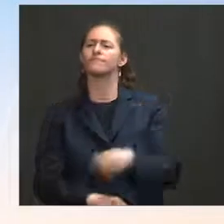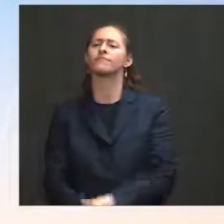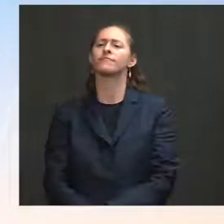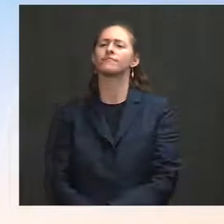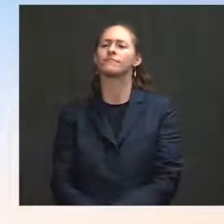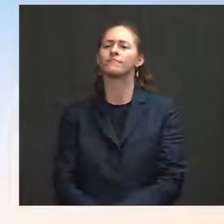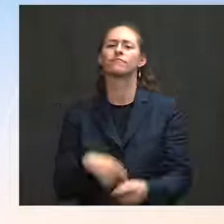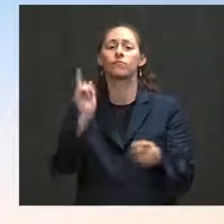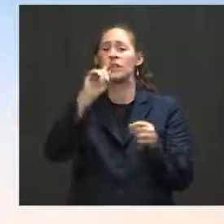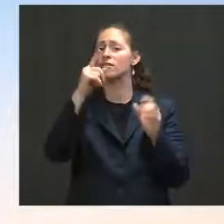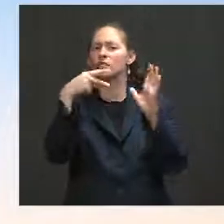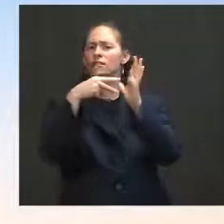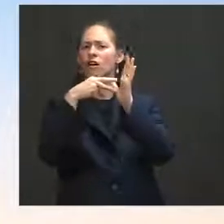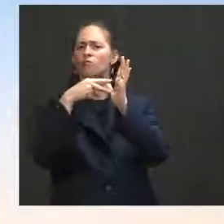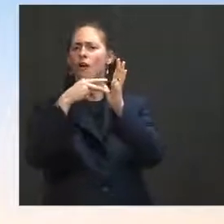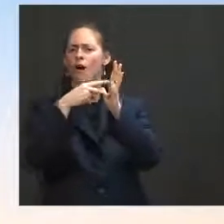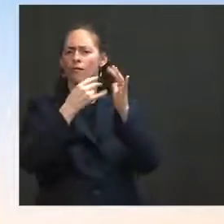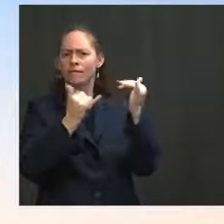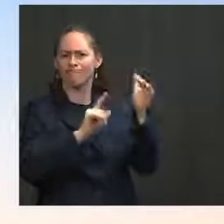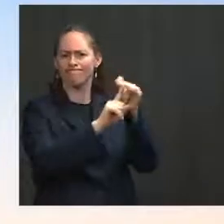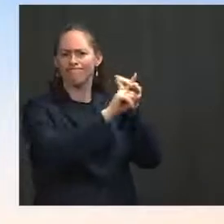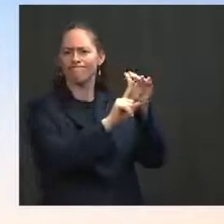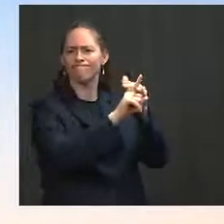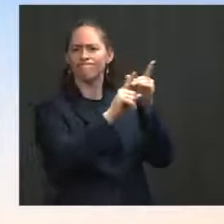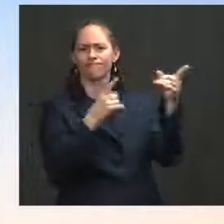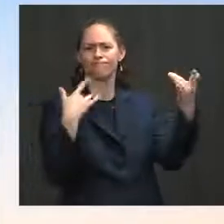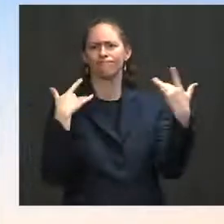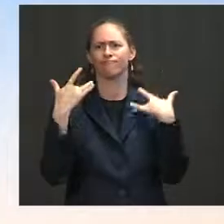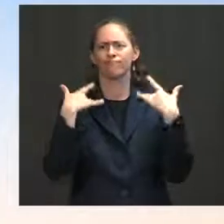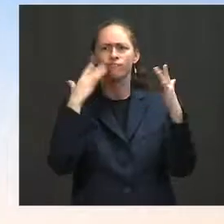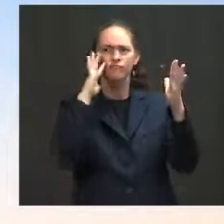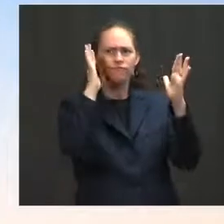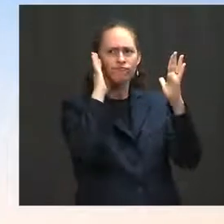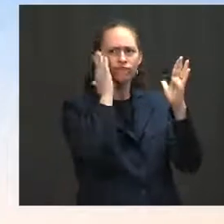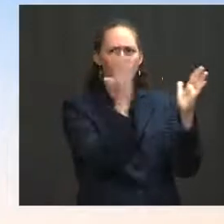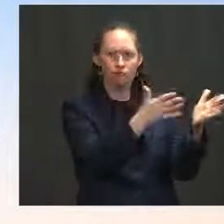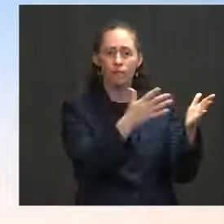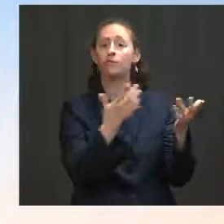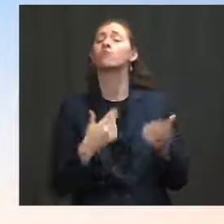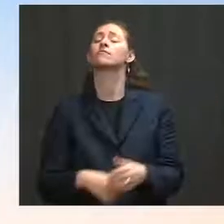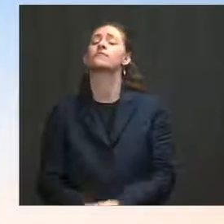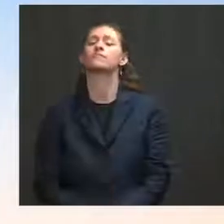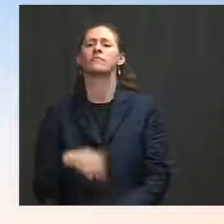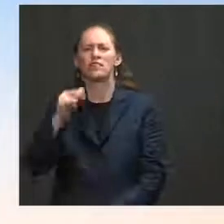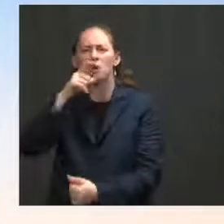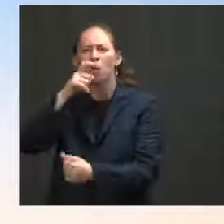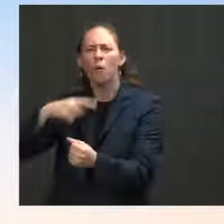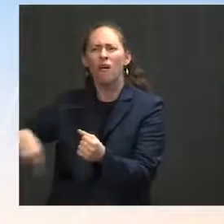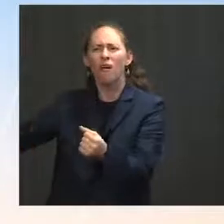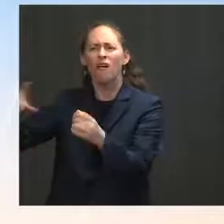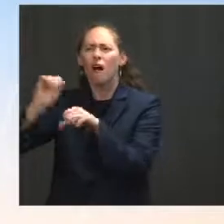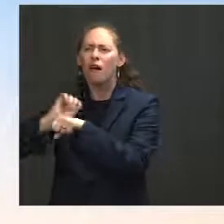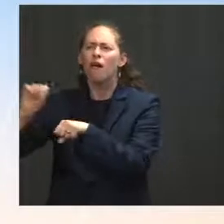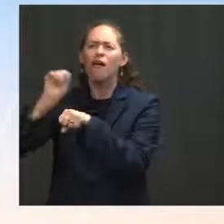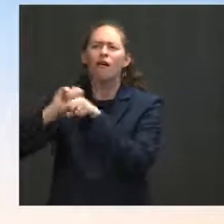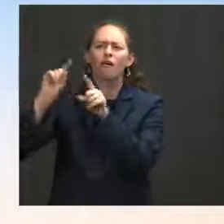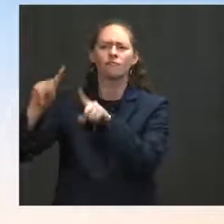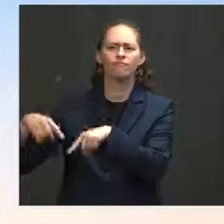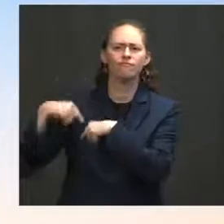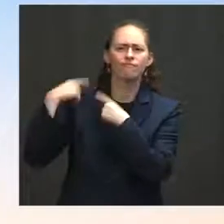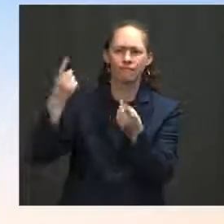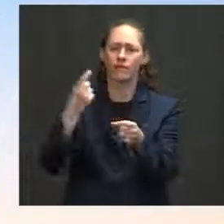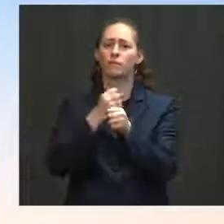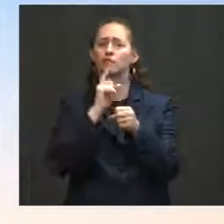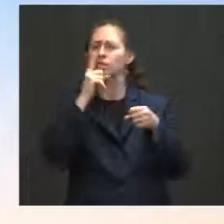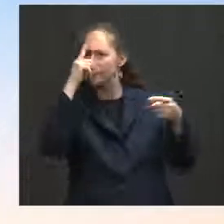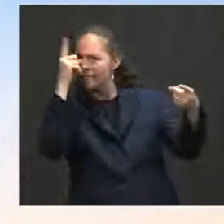of Syrians, was the result of hard work among the members of the Council and intensive diplomacy following a detailed discussion at the Geneva